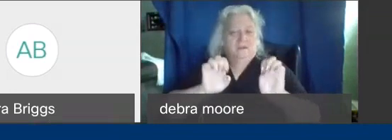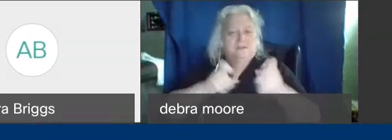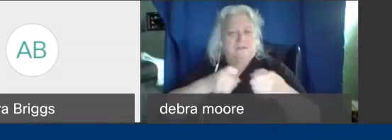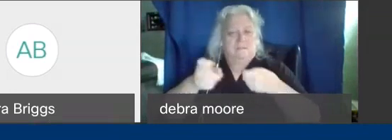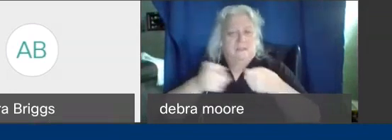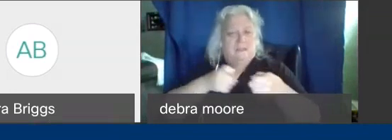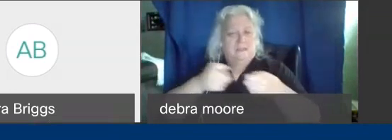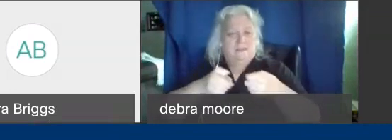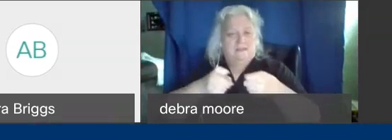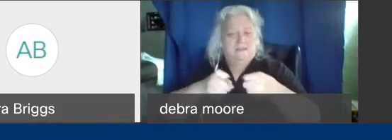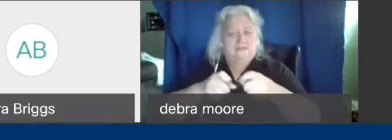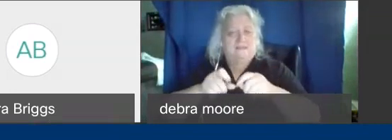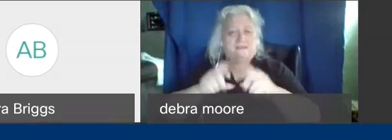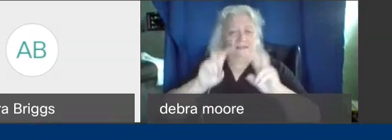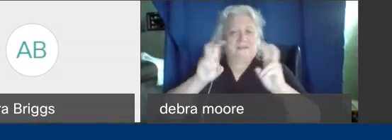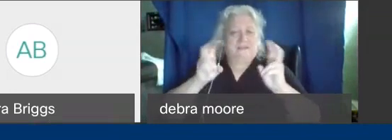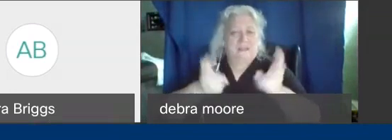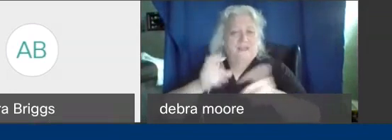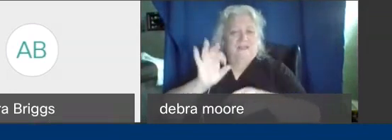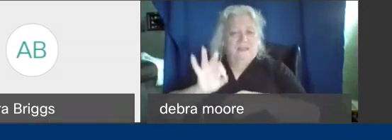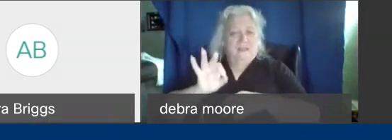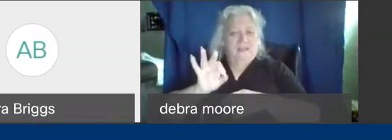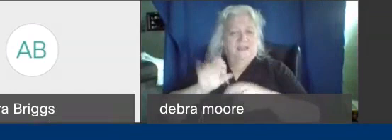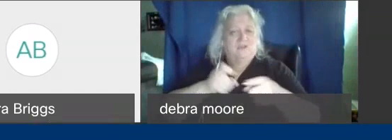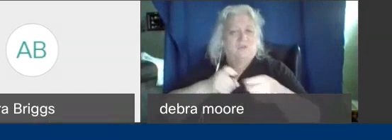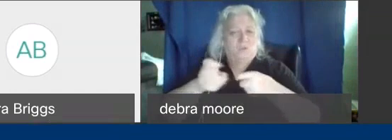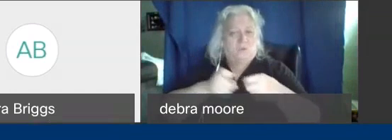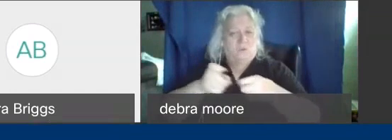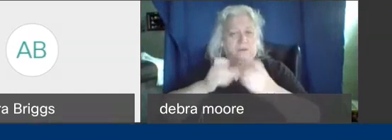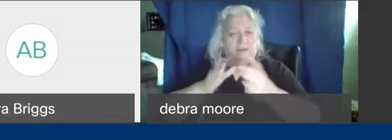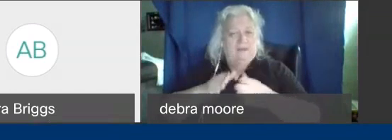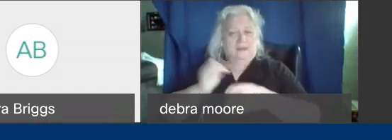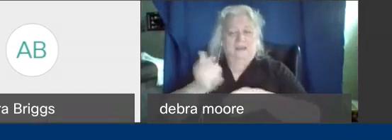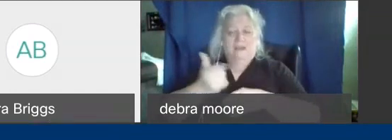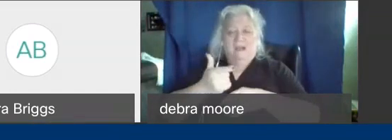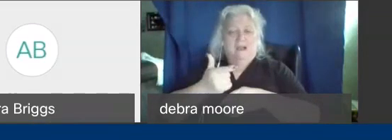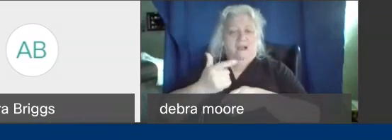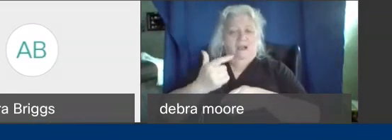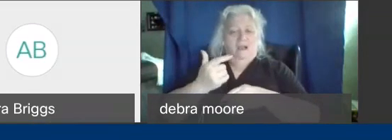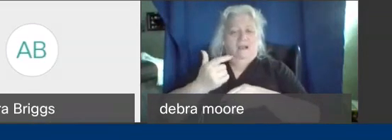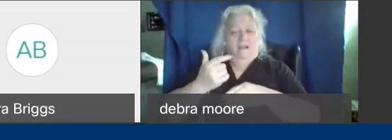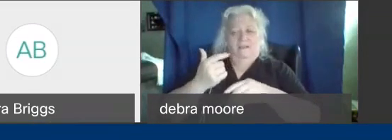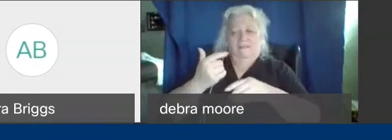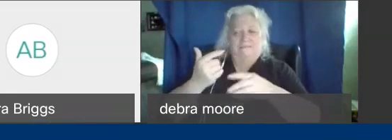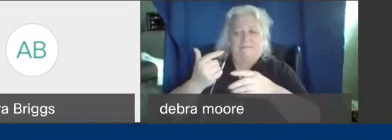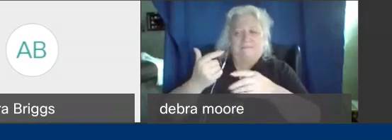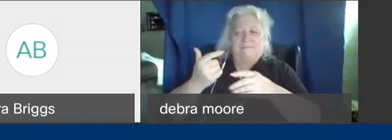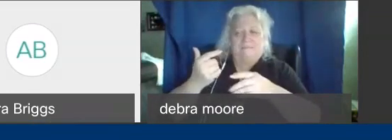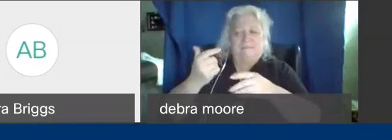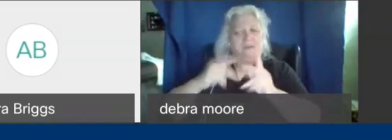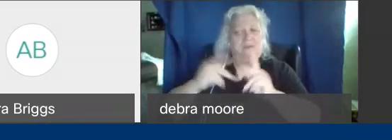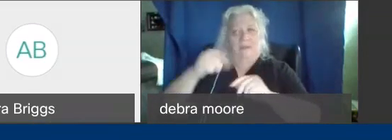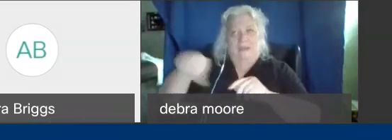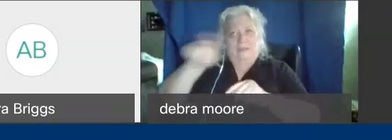information, who is our Title IX coordinator, and then all of the external resources such as Family Time Crisis